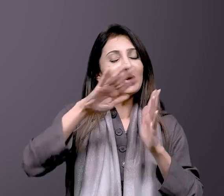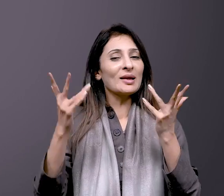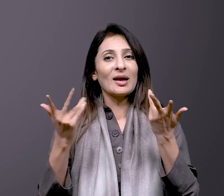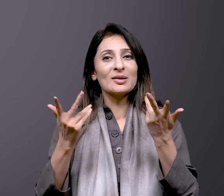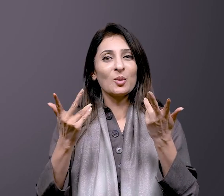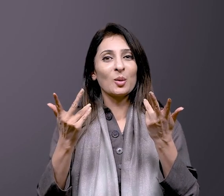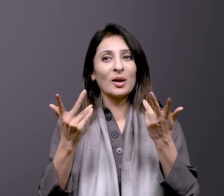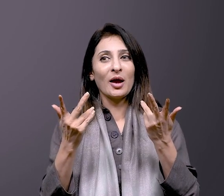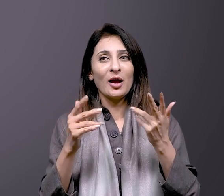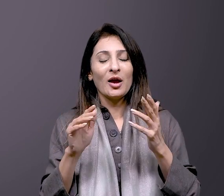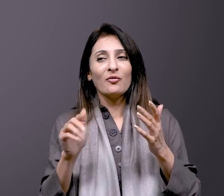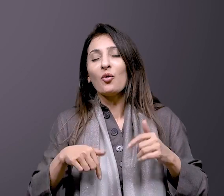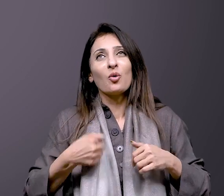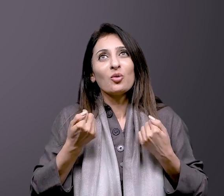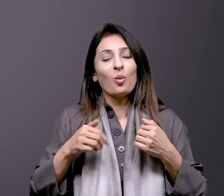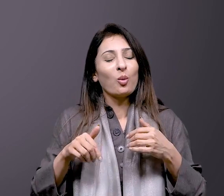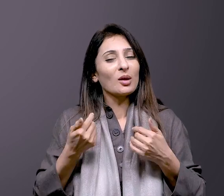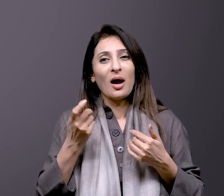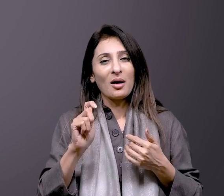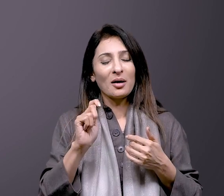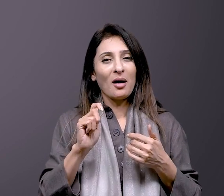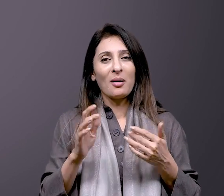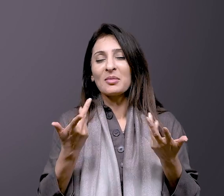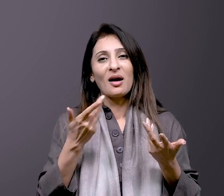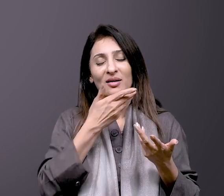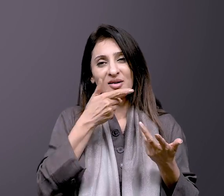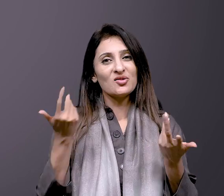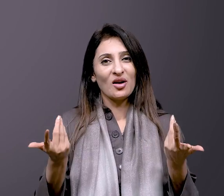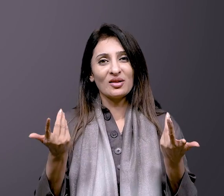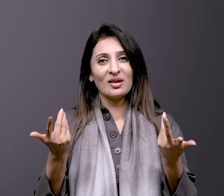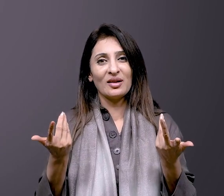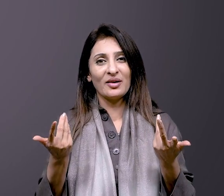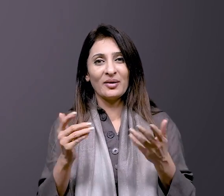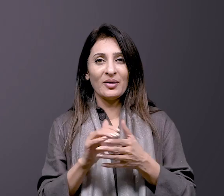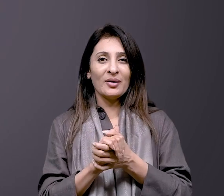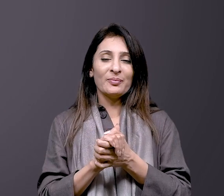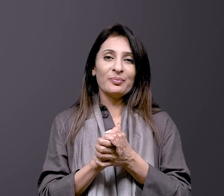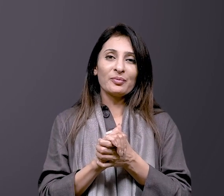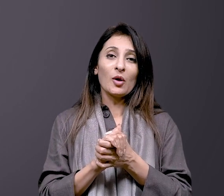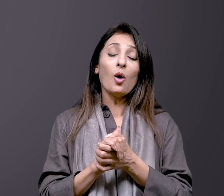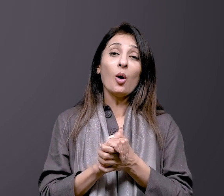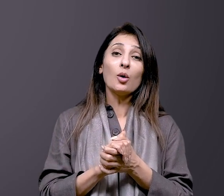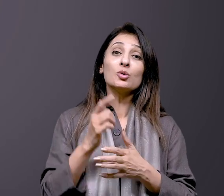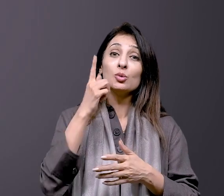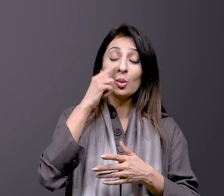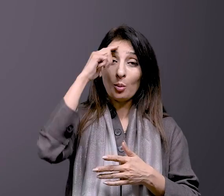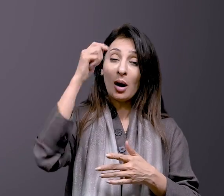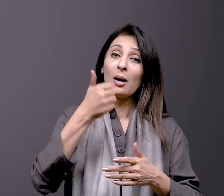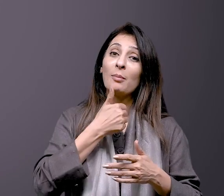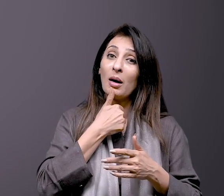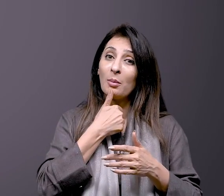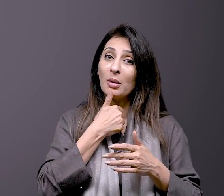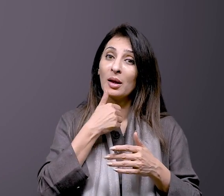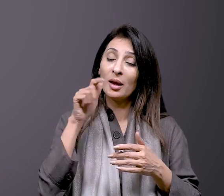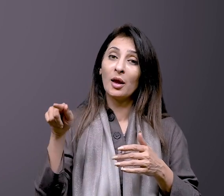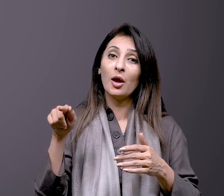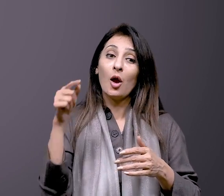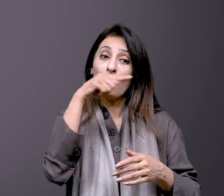want to do with their lives. And the role that parents play in